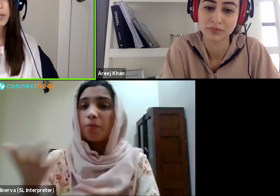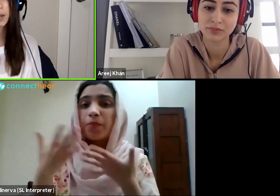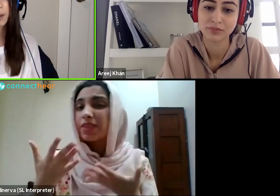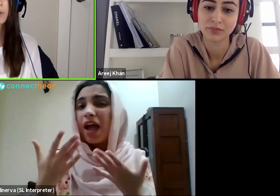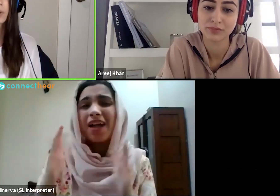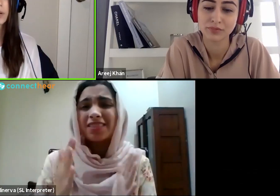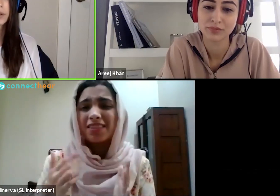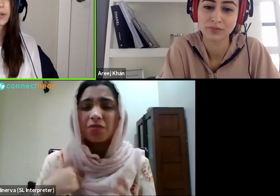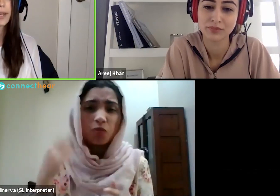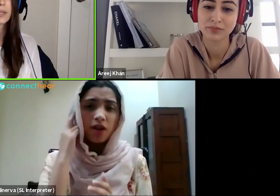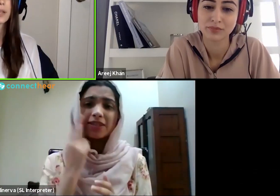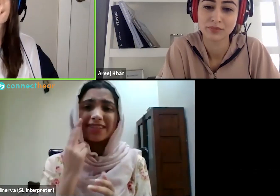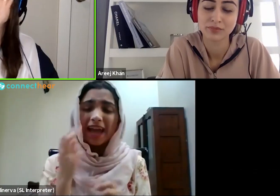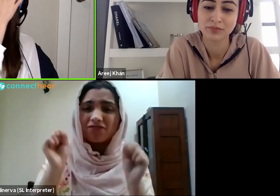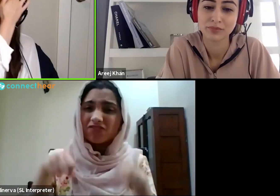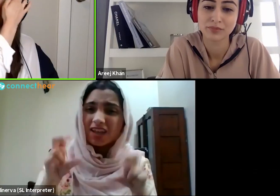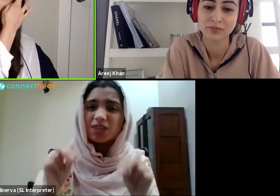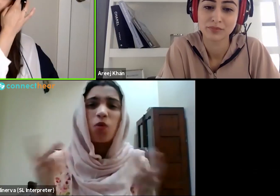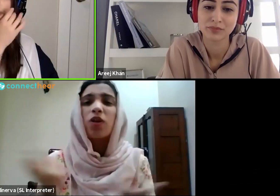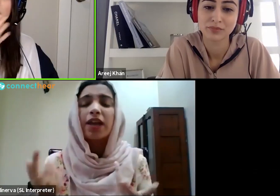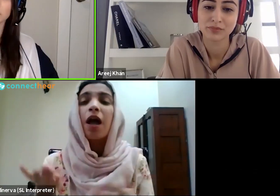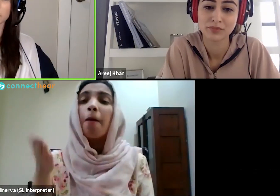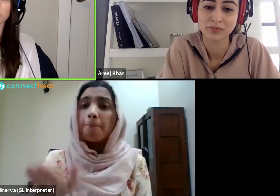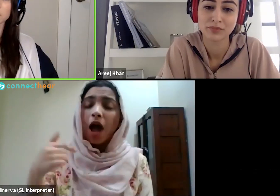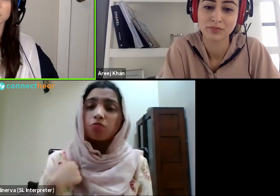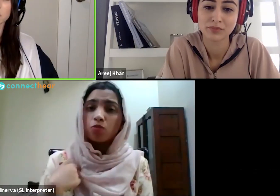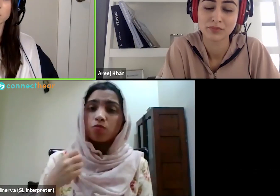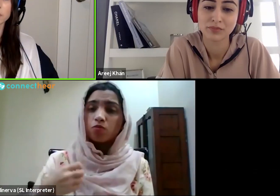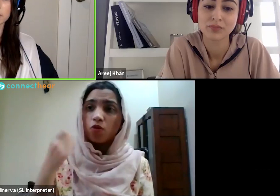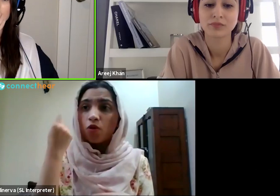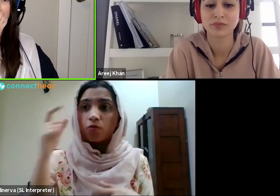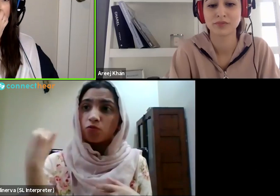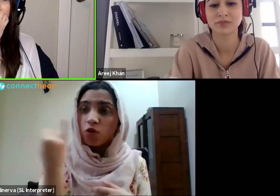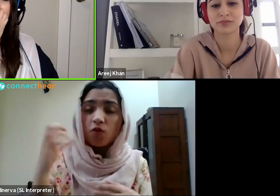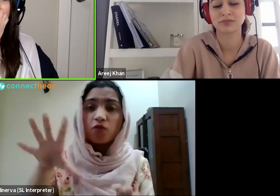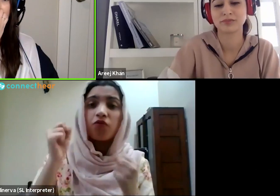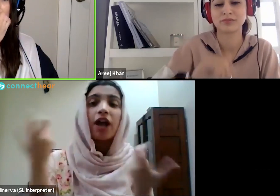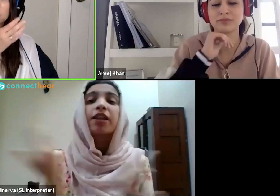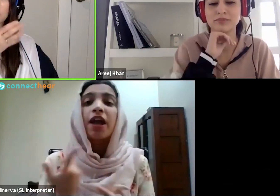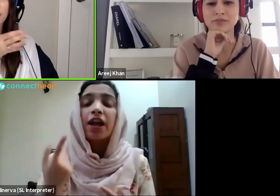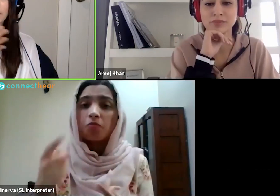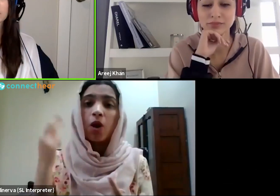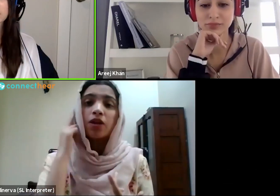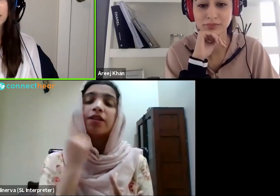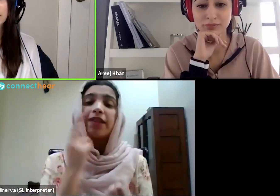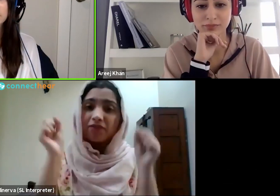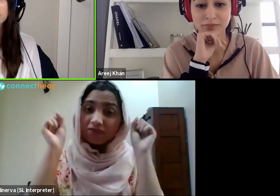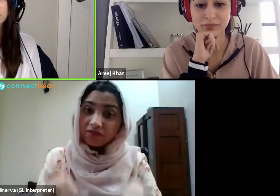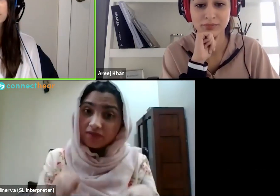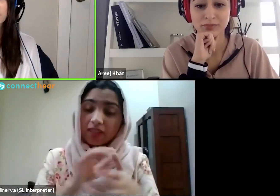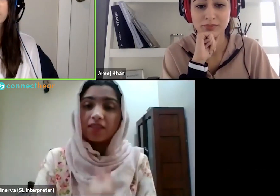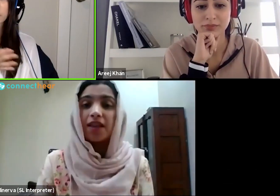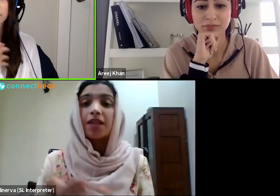point in time, I was wearing hearing aids and going through spoken language with the intent to go back and learn sign